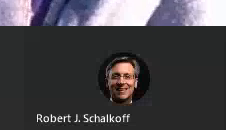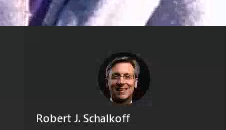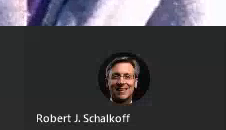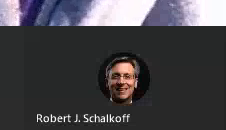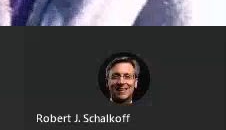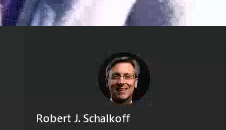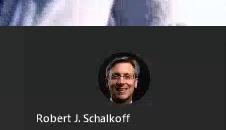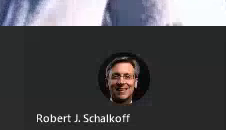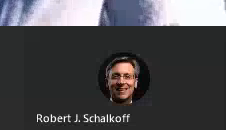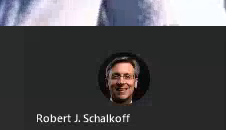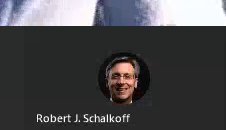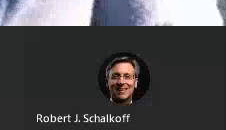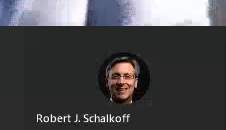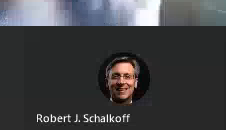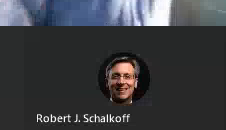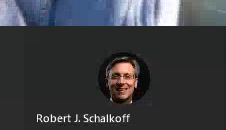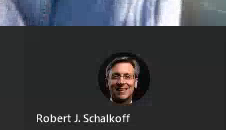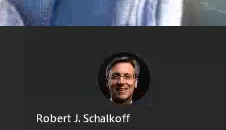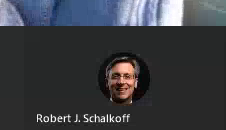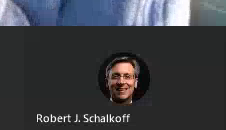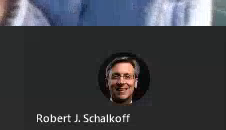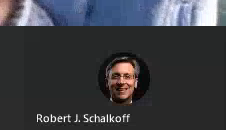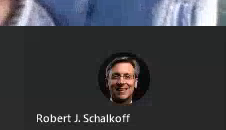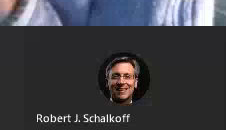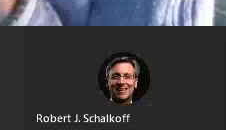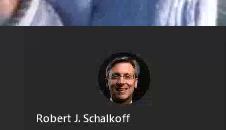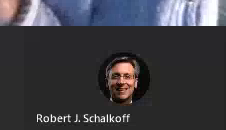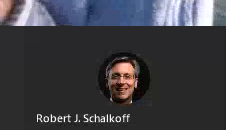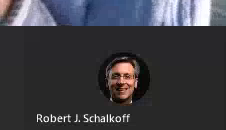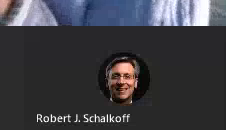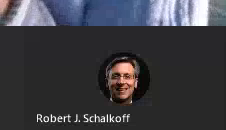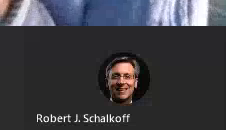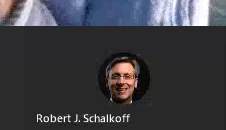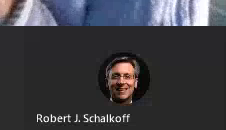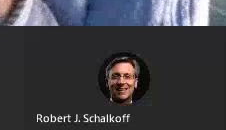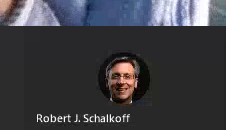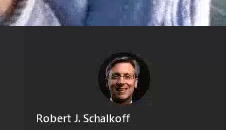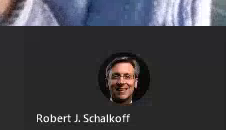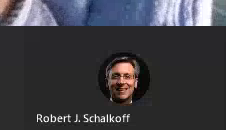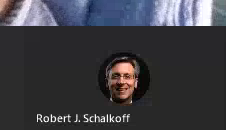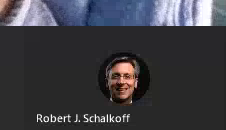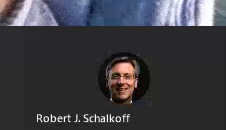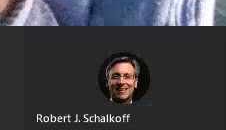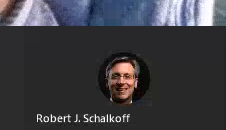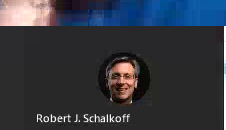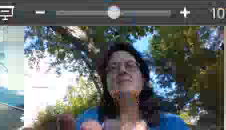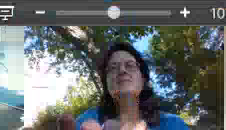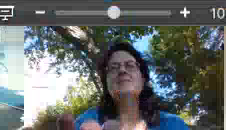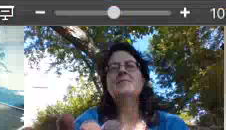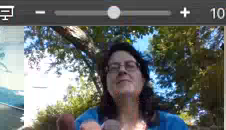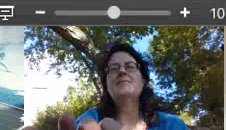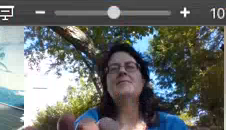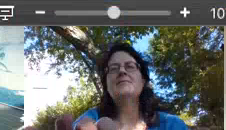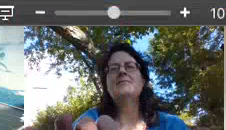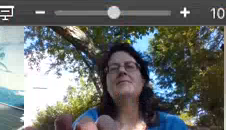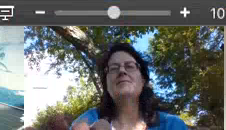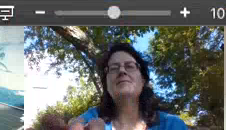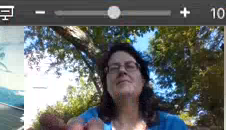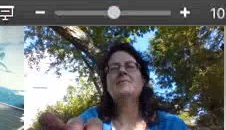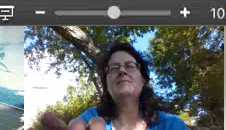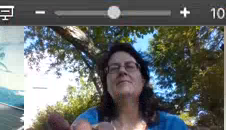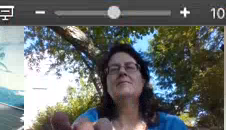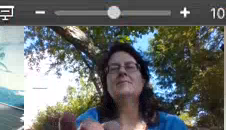the toolbar. So what I'm going to do is I'm going to come back here and share my